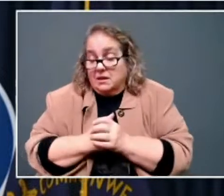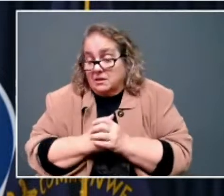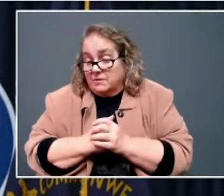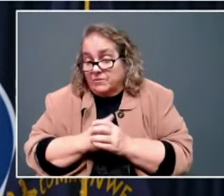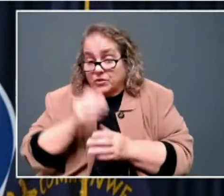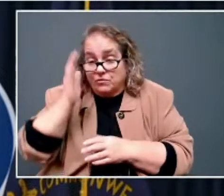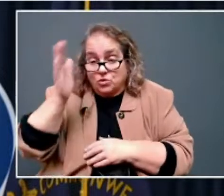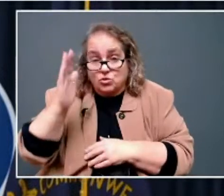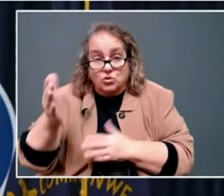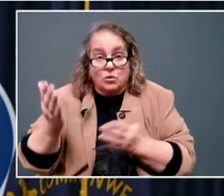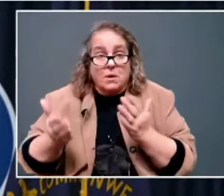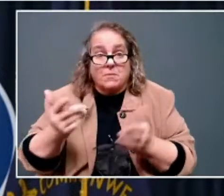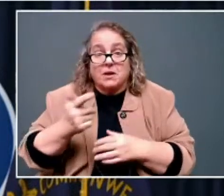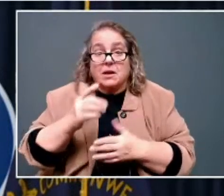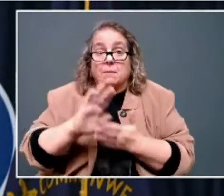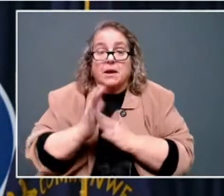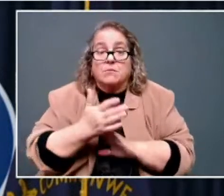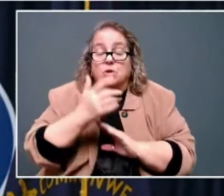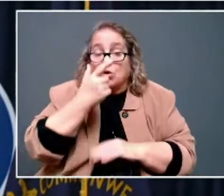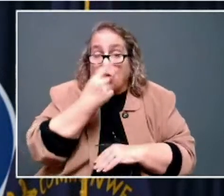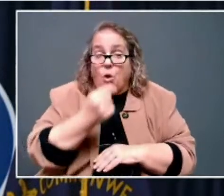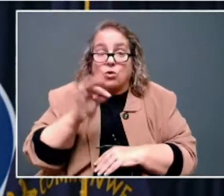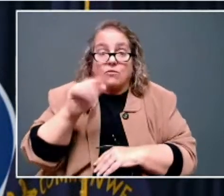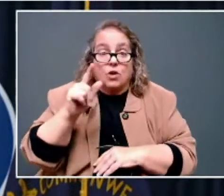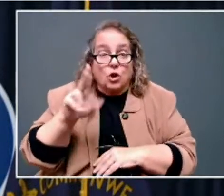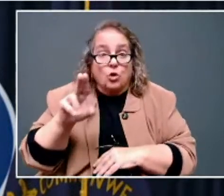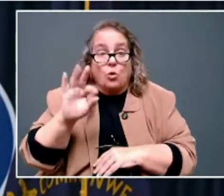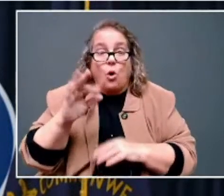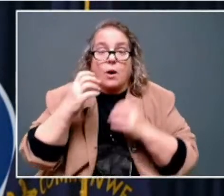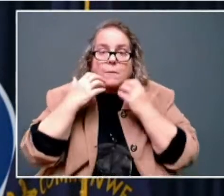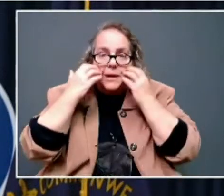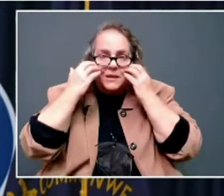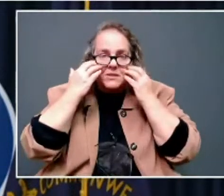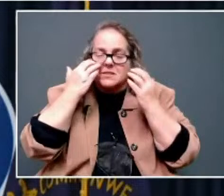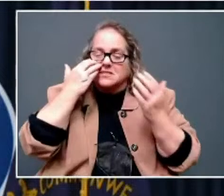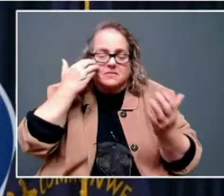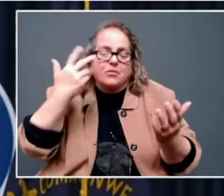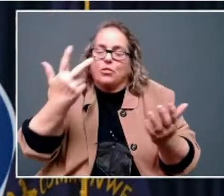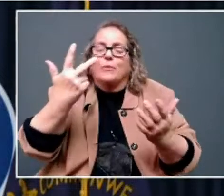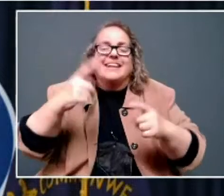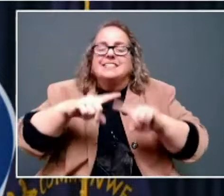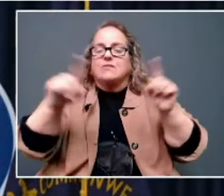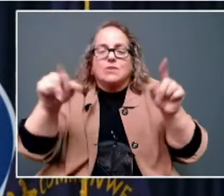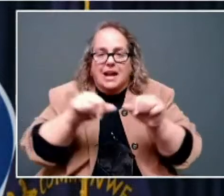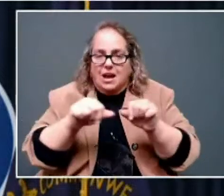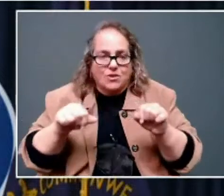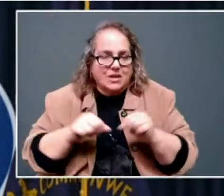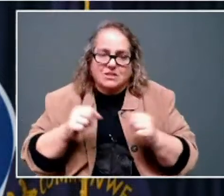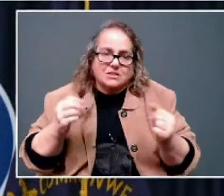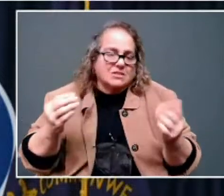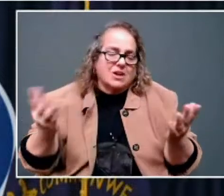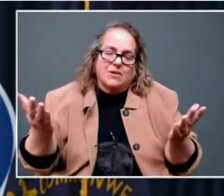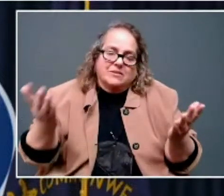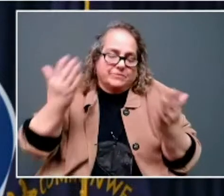like a cold or the flu or the measles, and those are 3 in totally different scenarios.